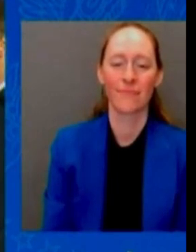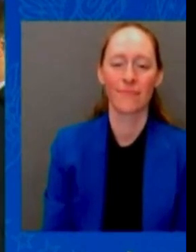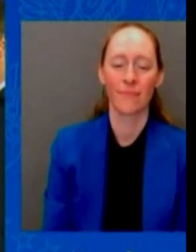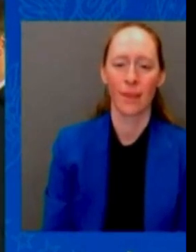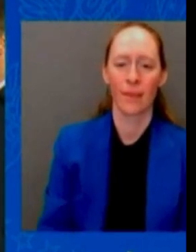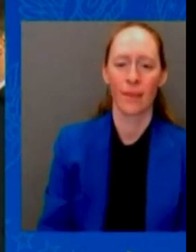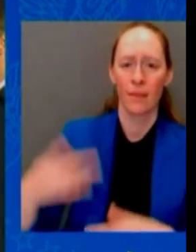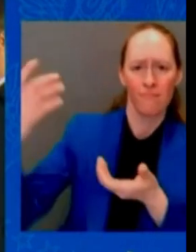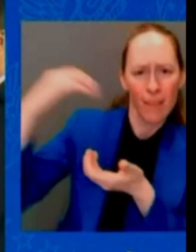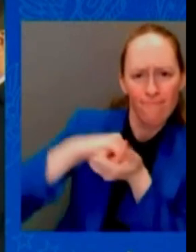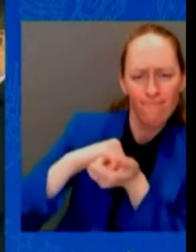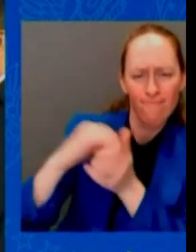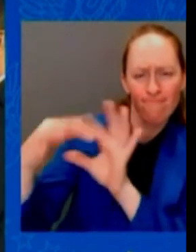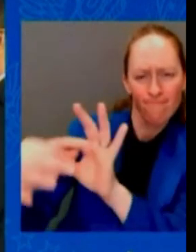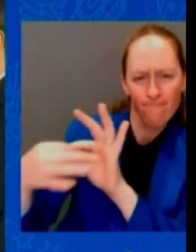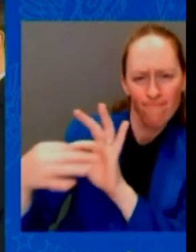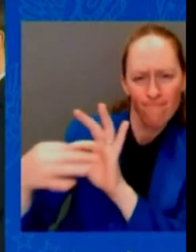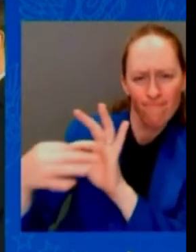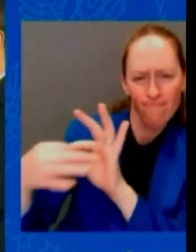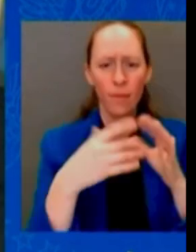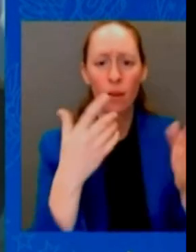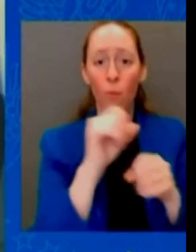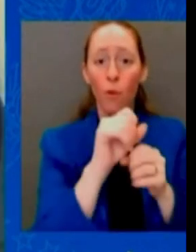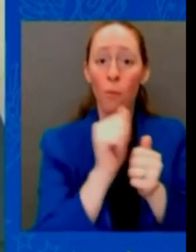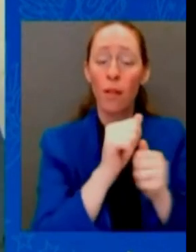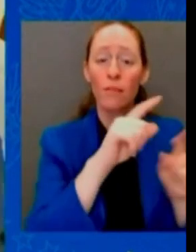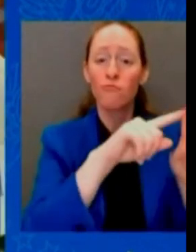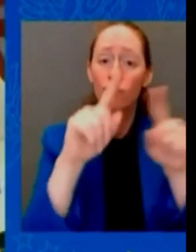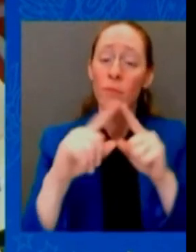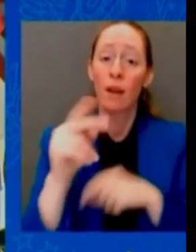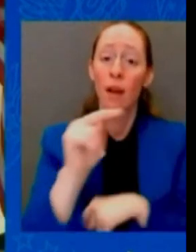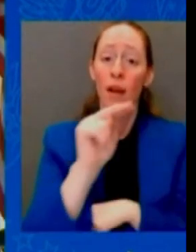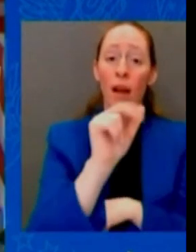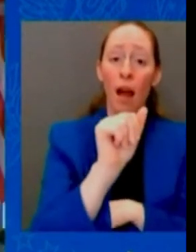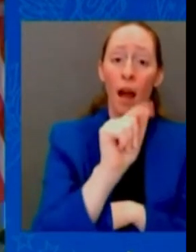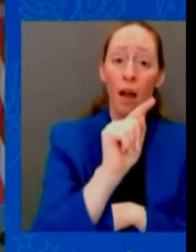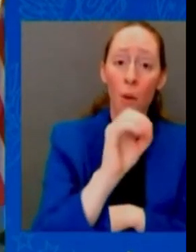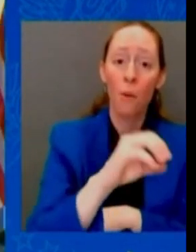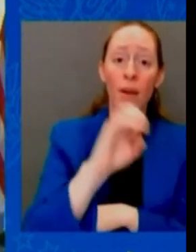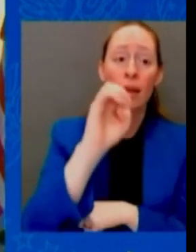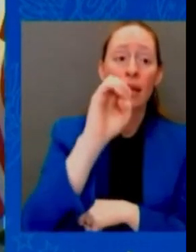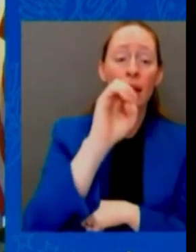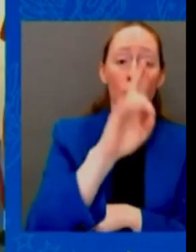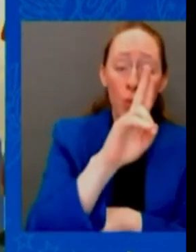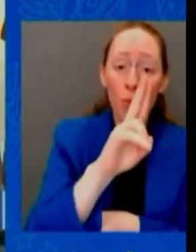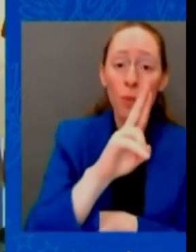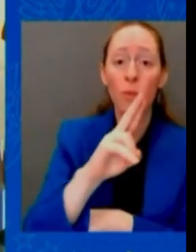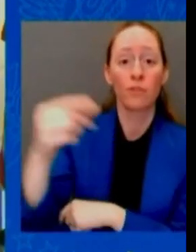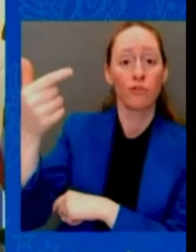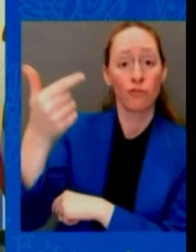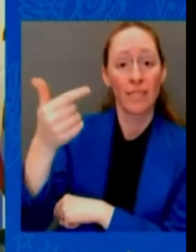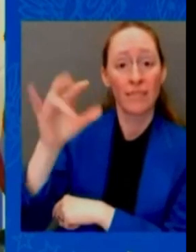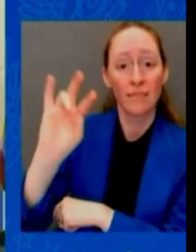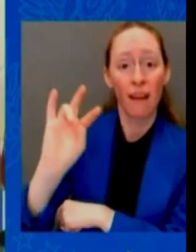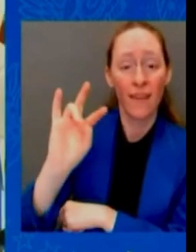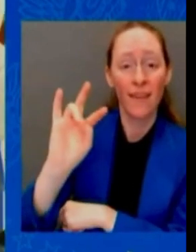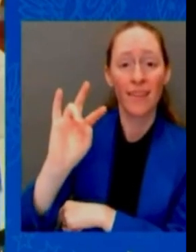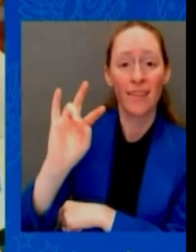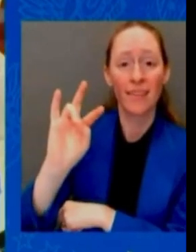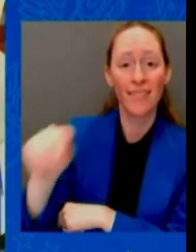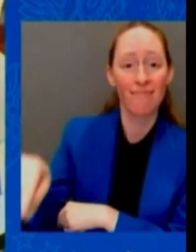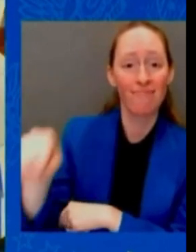and partners around the world, France and the United States are facing down Vladimir Putin's grasping